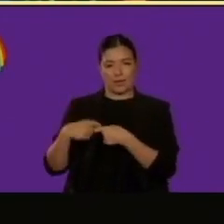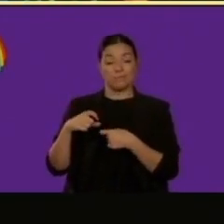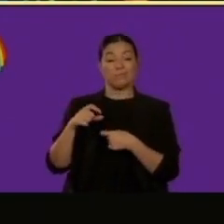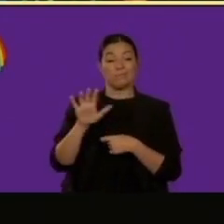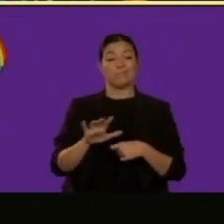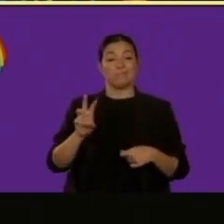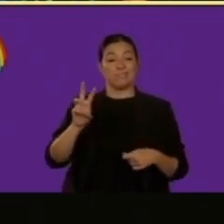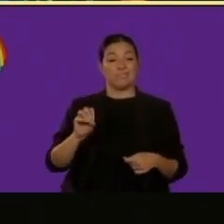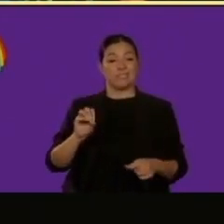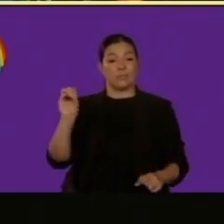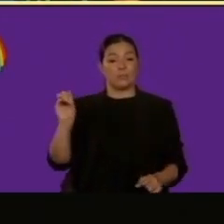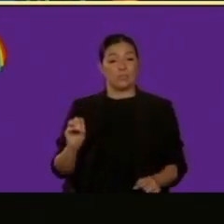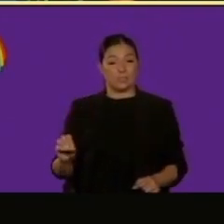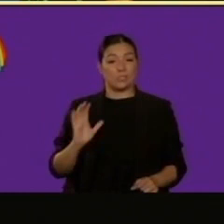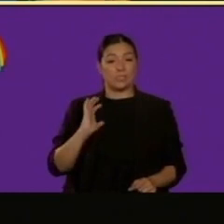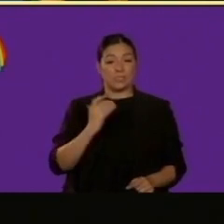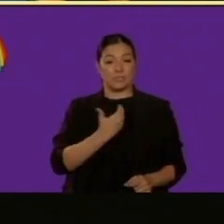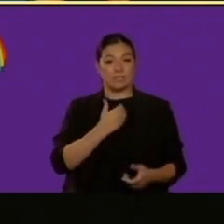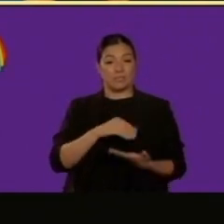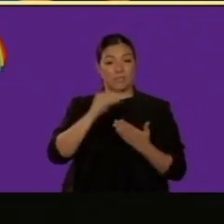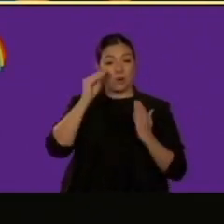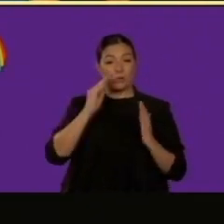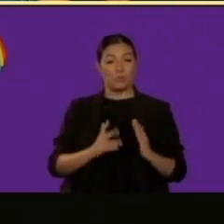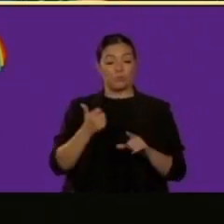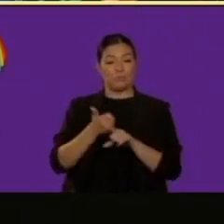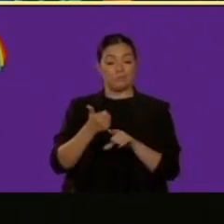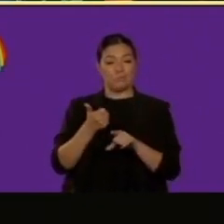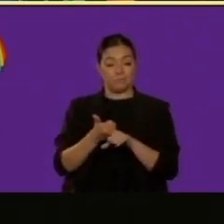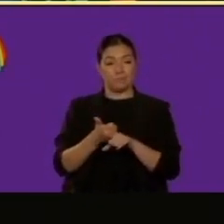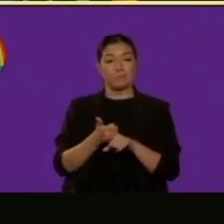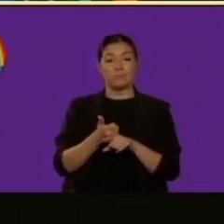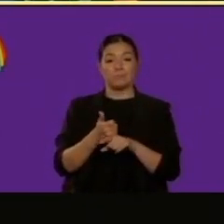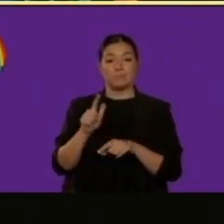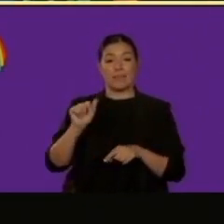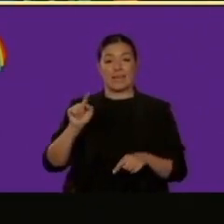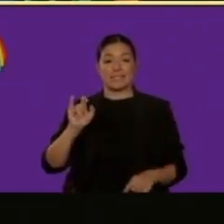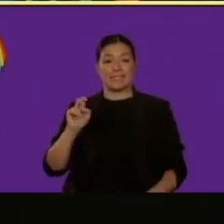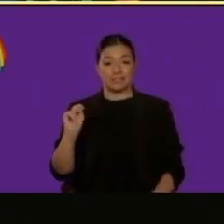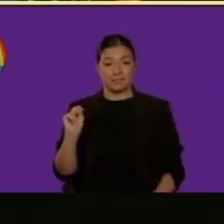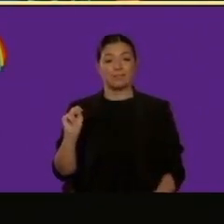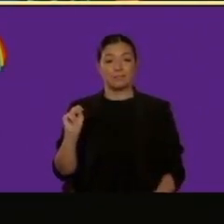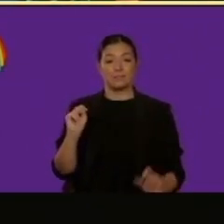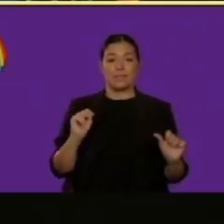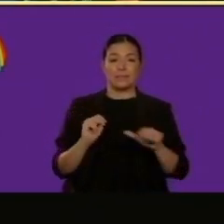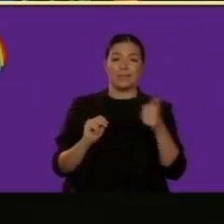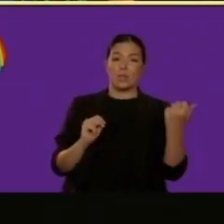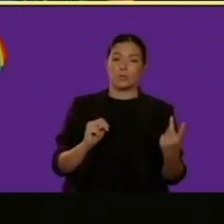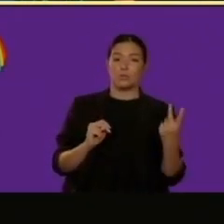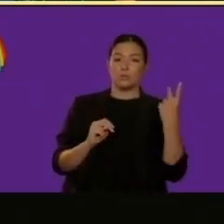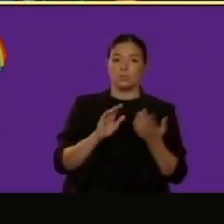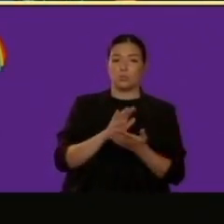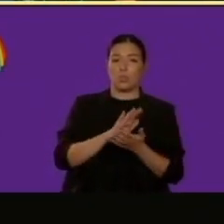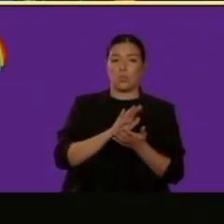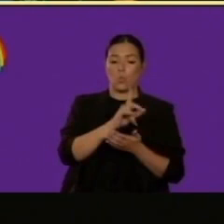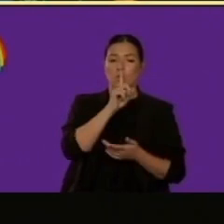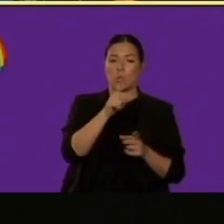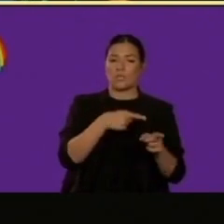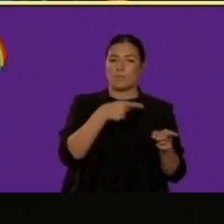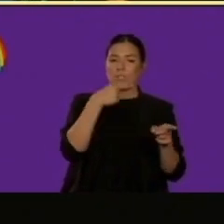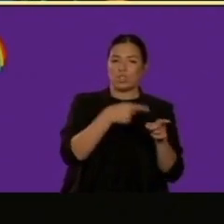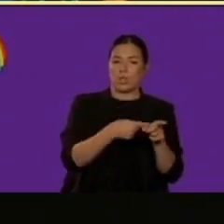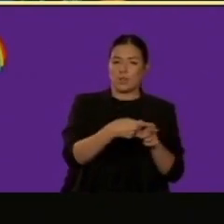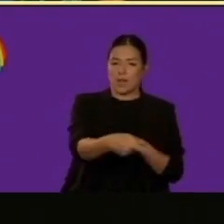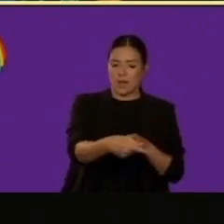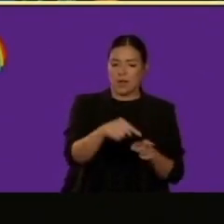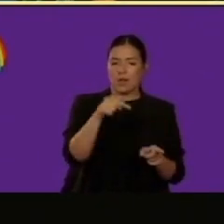and much more. Last year, I participated in CSTA.